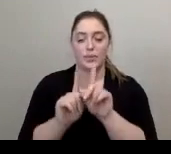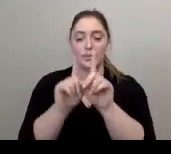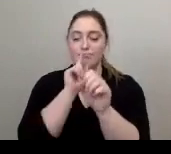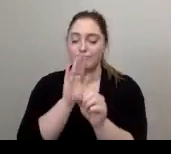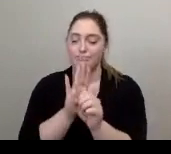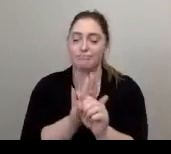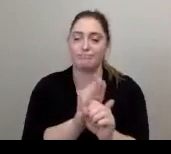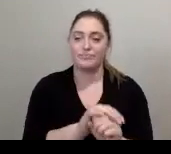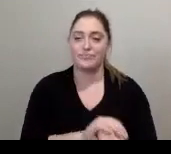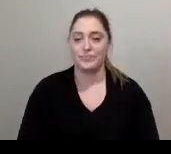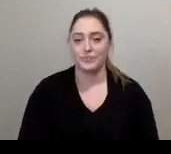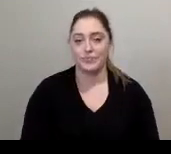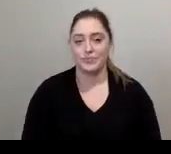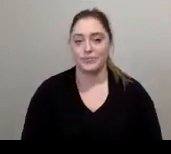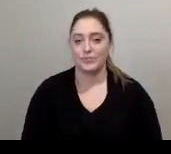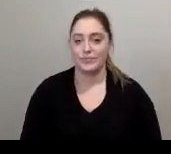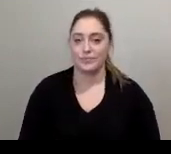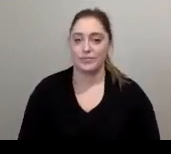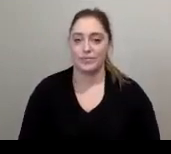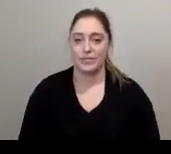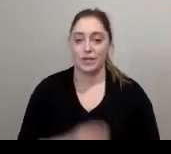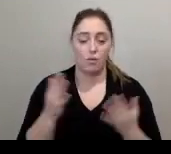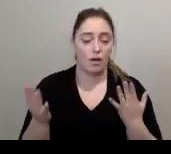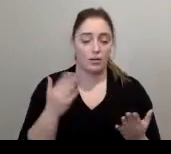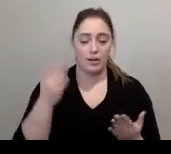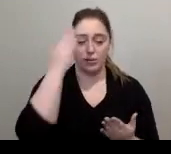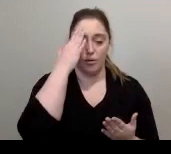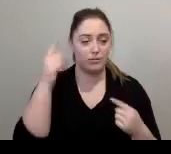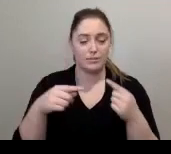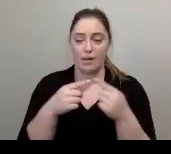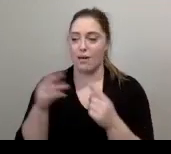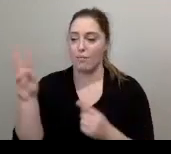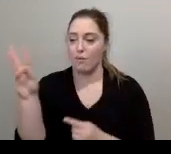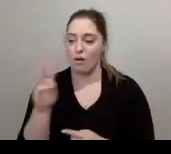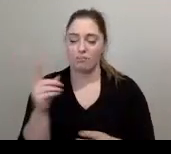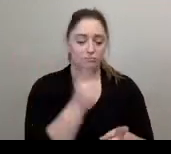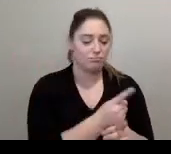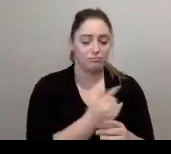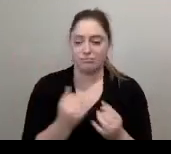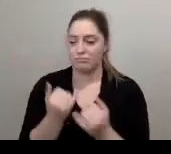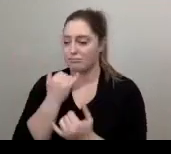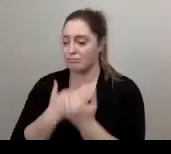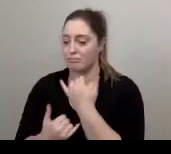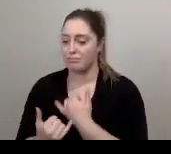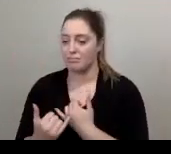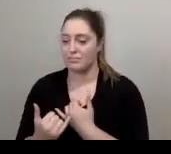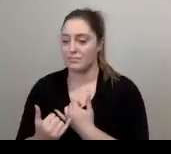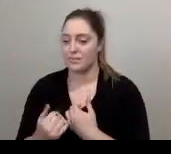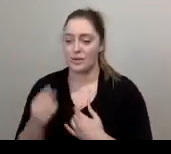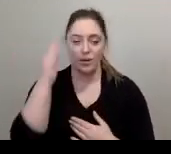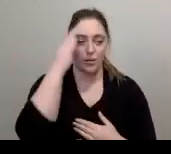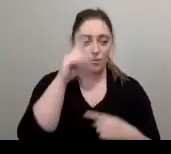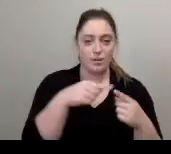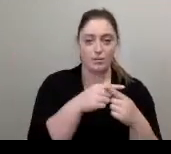absolutes? What do we know about right and wrong? What do